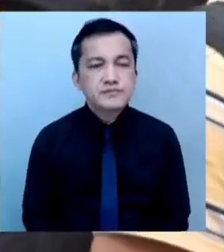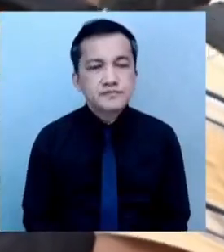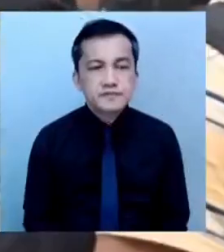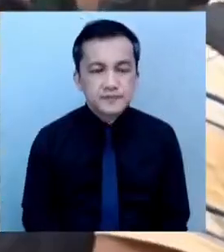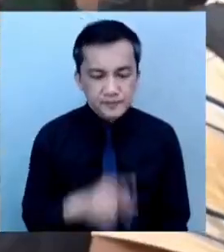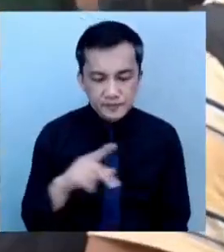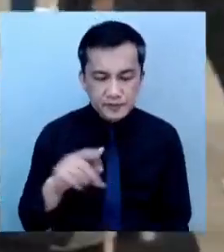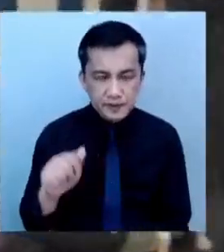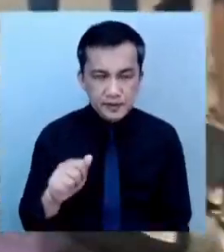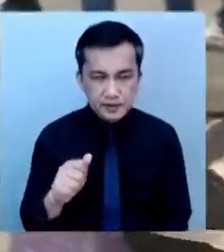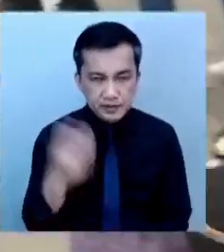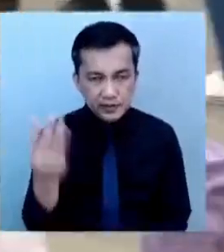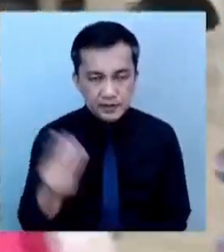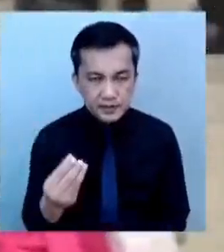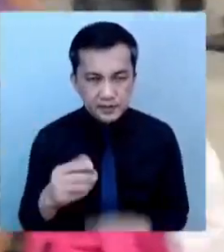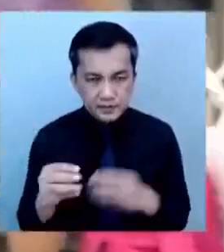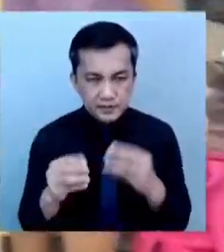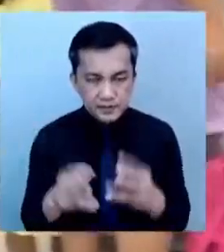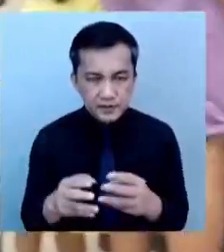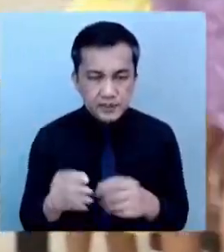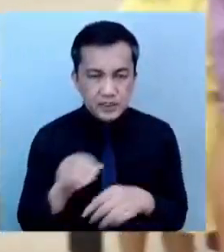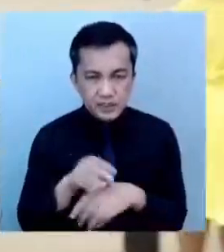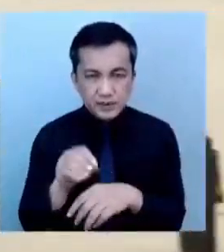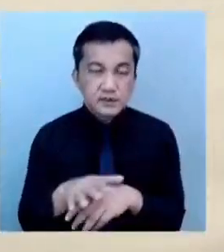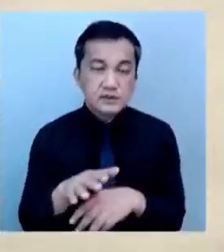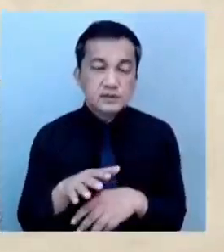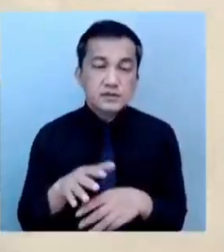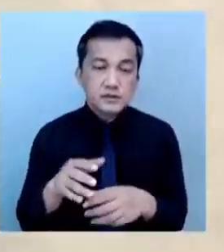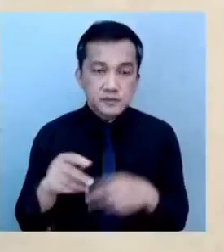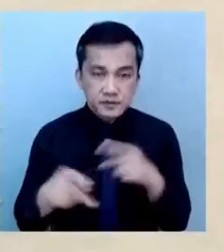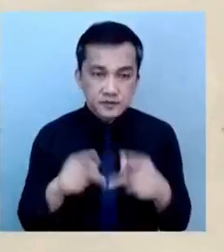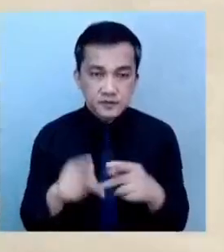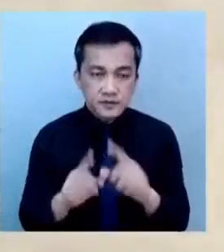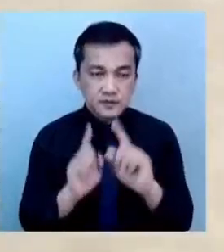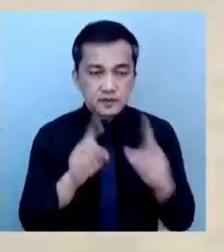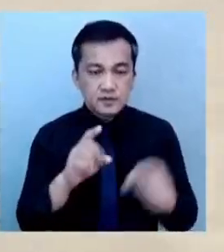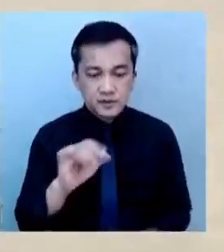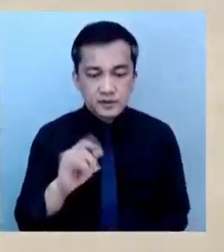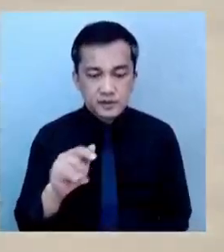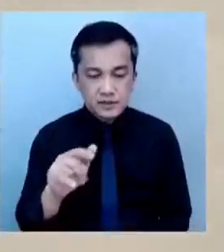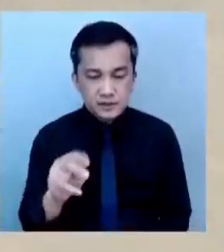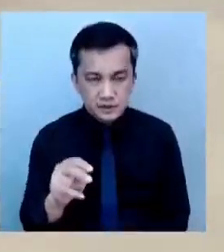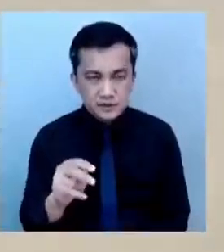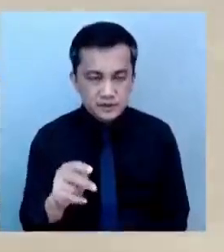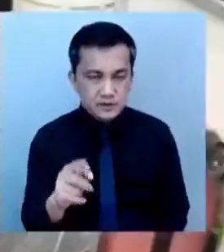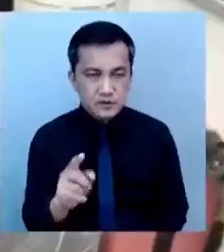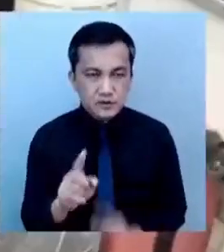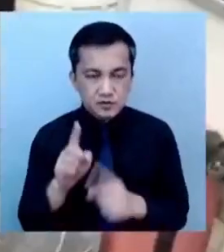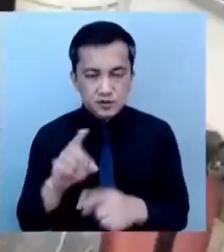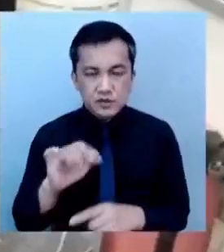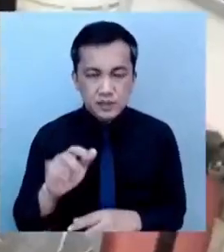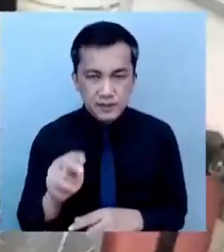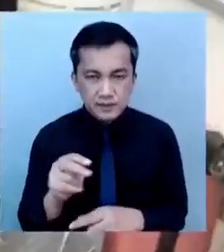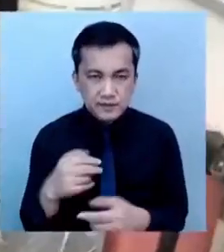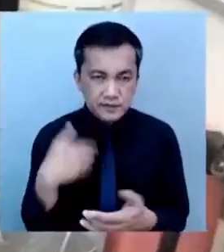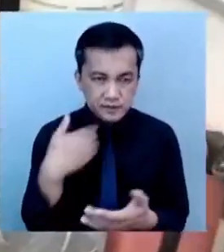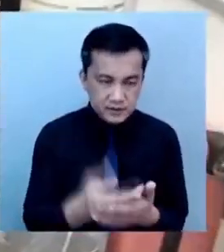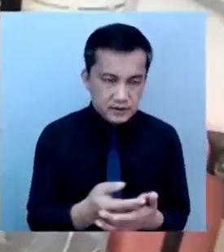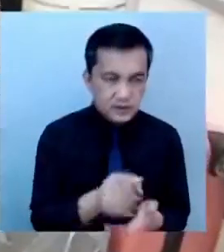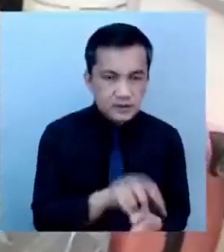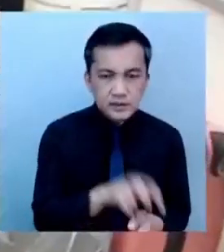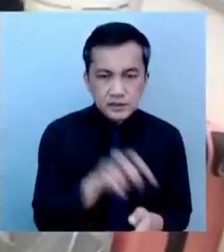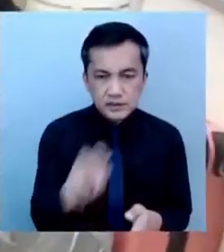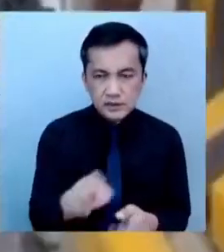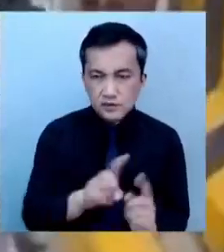Manager Joselito Ciro Cruz advised passengers heading to Katiklan to take a trip to Calapan first and then board a trip to Katiklan